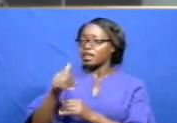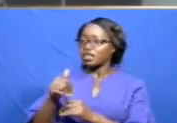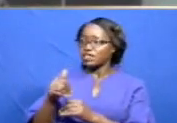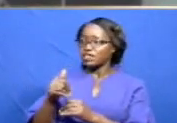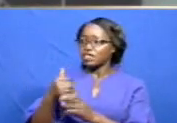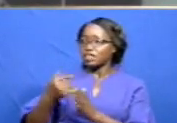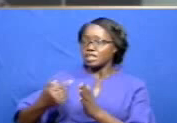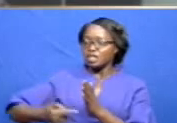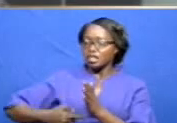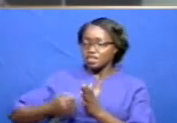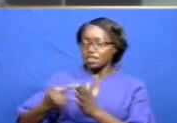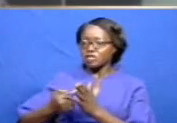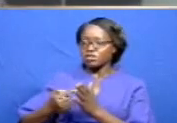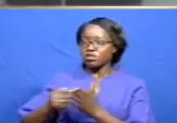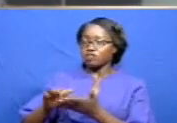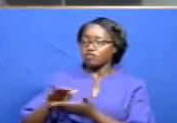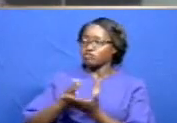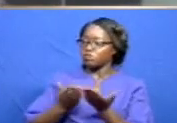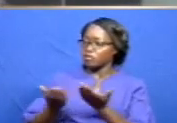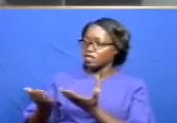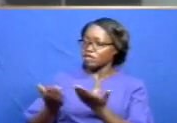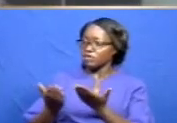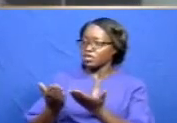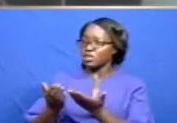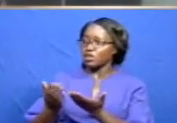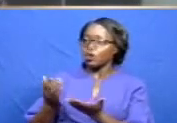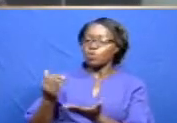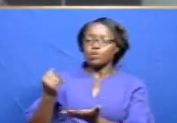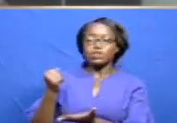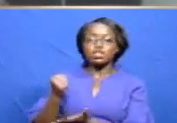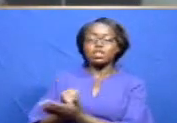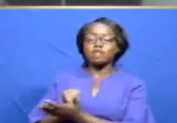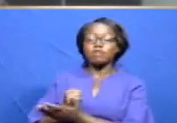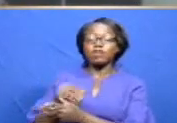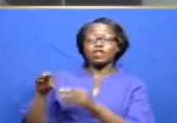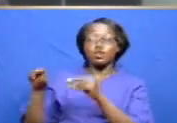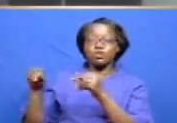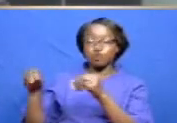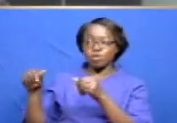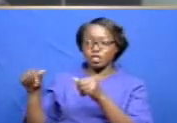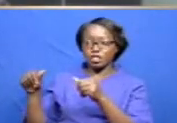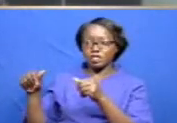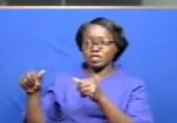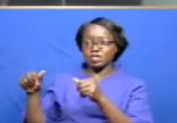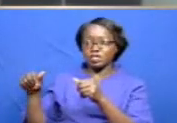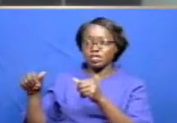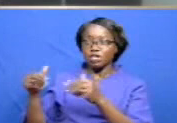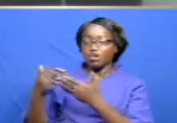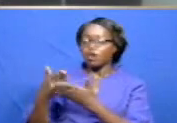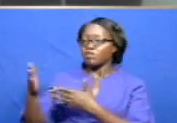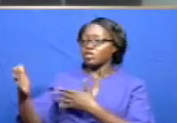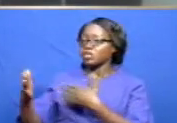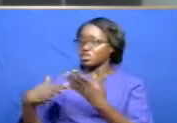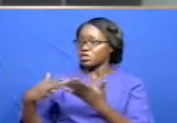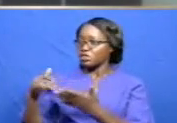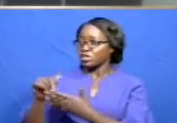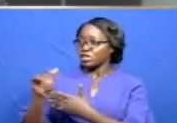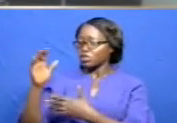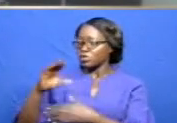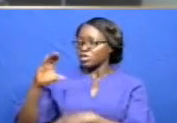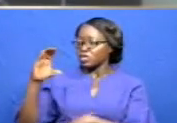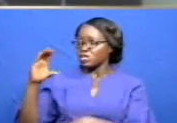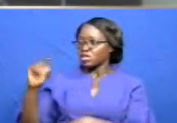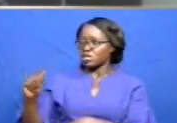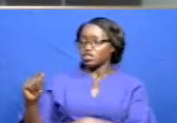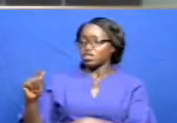base station service, so that we could actually certify the quality, the viability of the signal. And that's what the Cabinet Secretary was doing